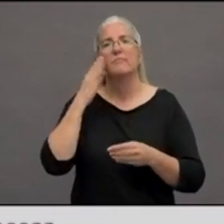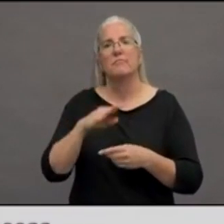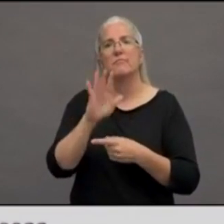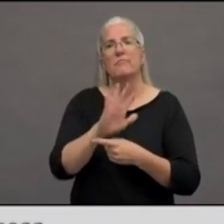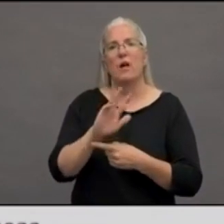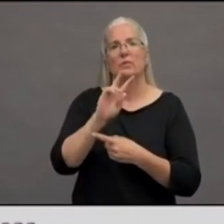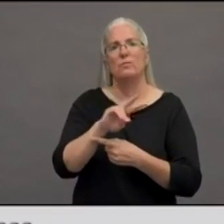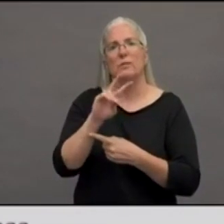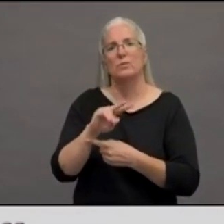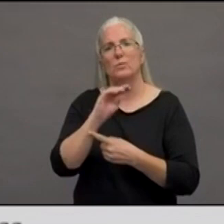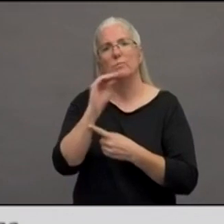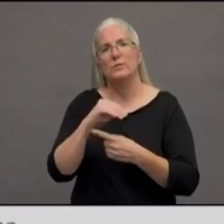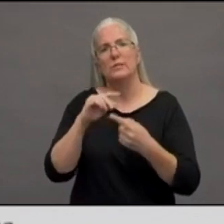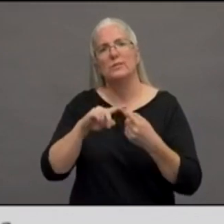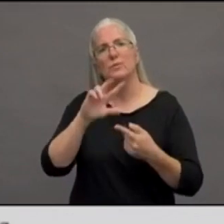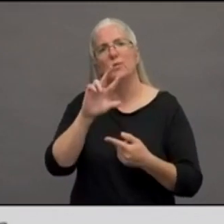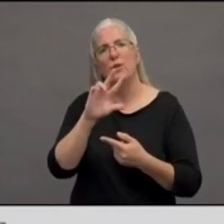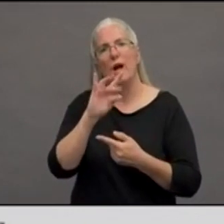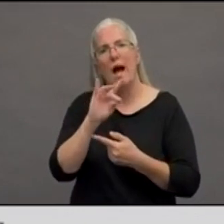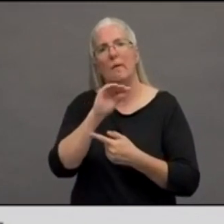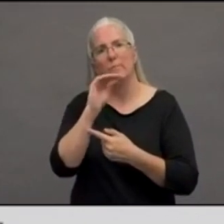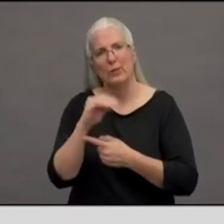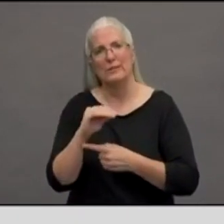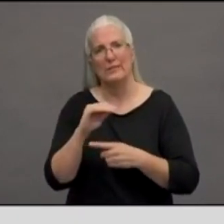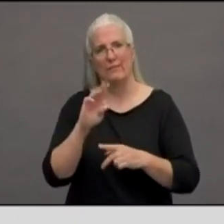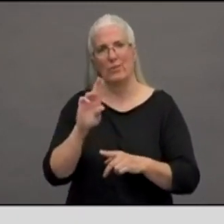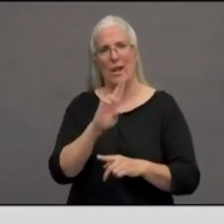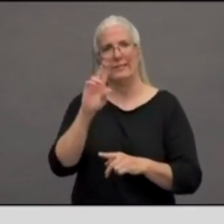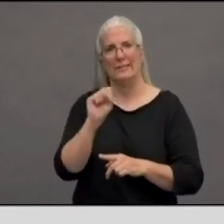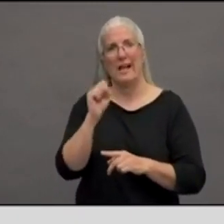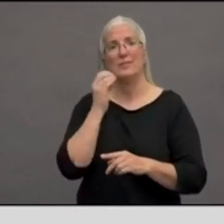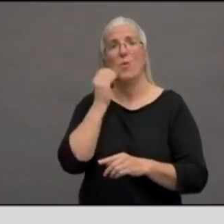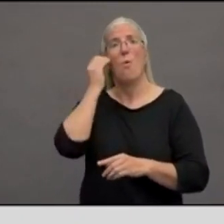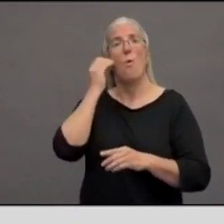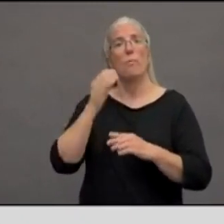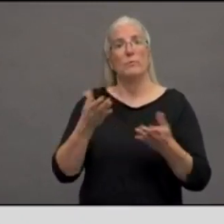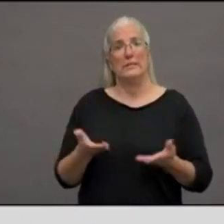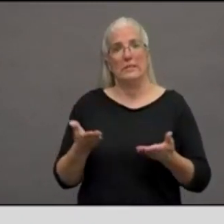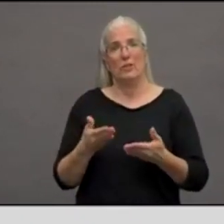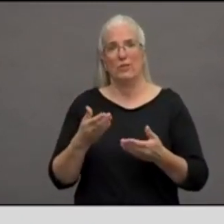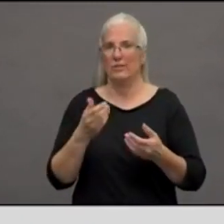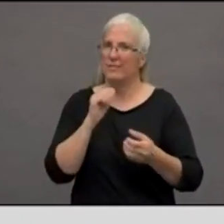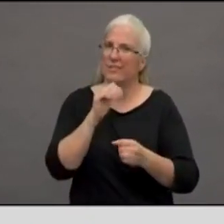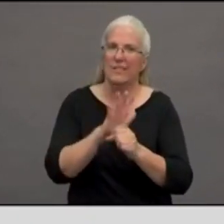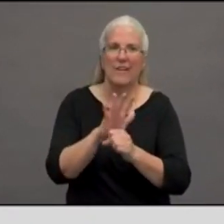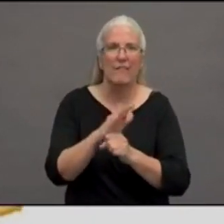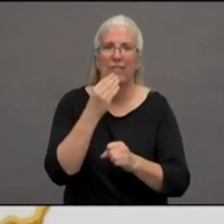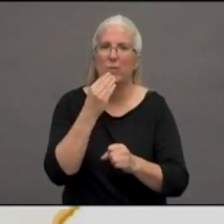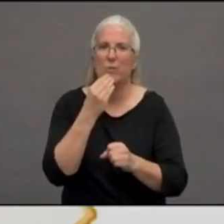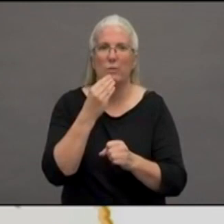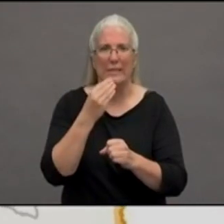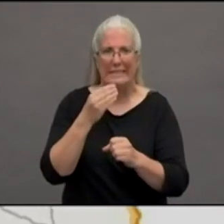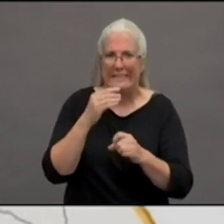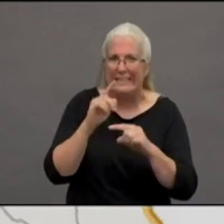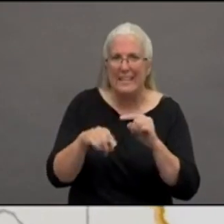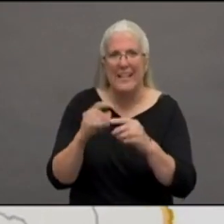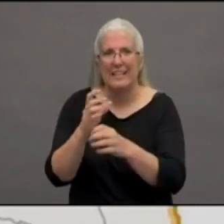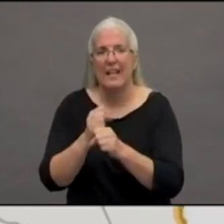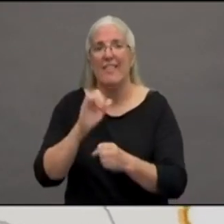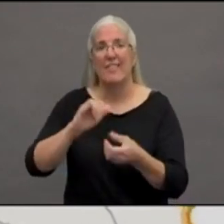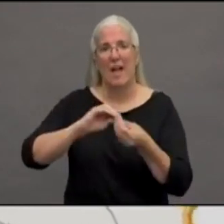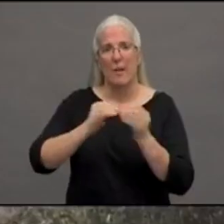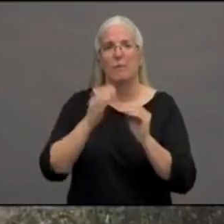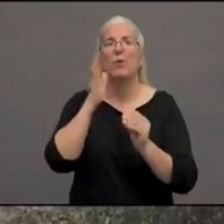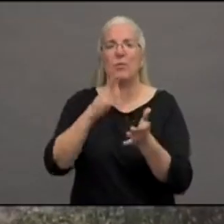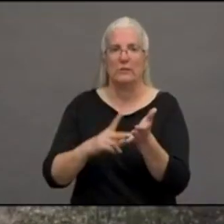doubles the norm due to a public health crisis. A percentage of those experiencing food insecurity are right here in Santa Clara County. And